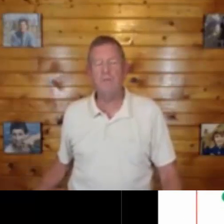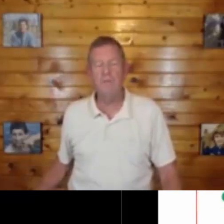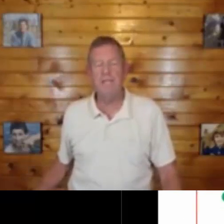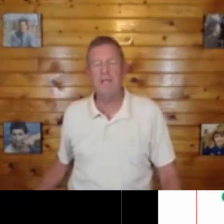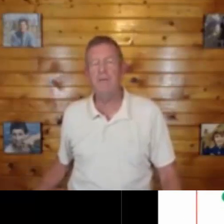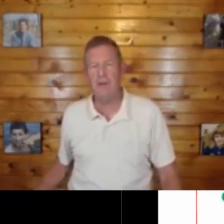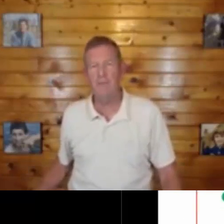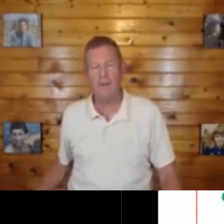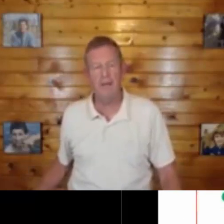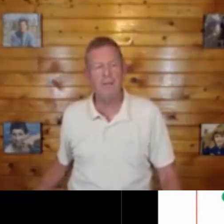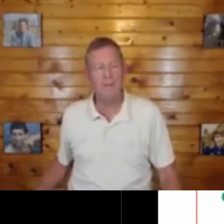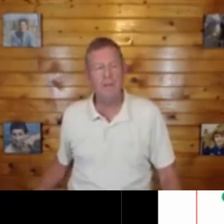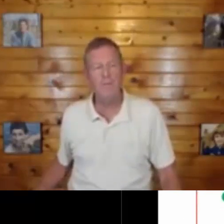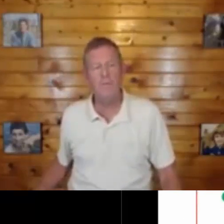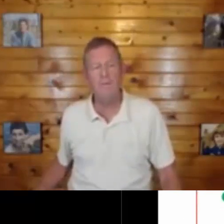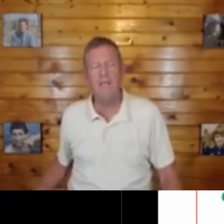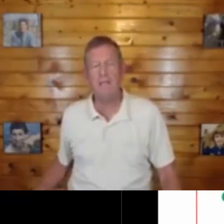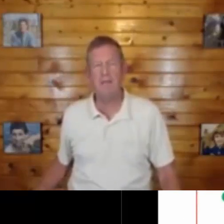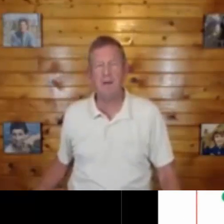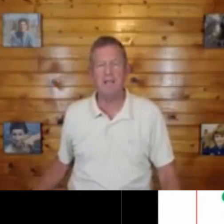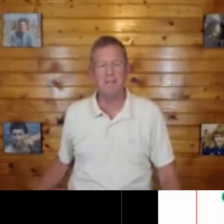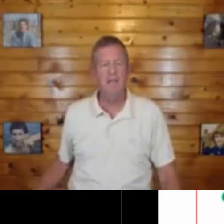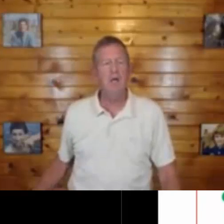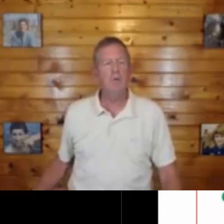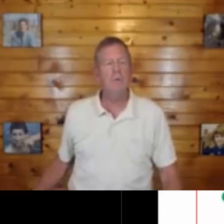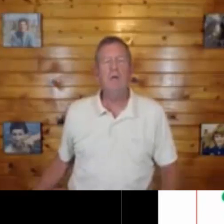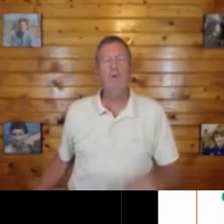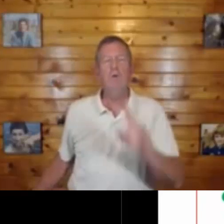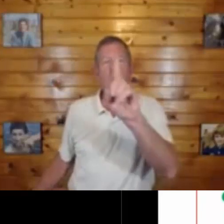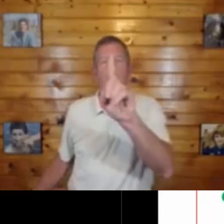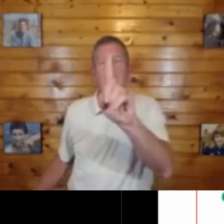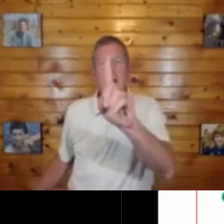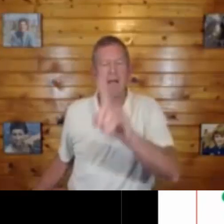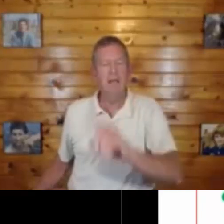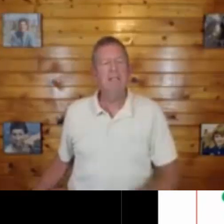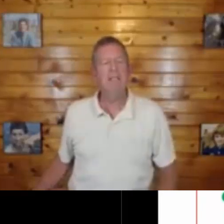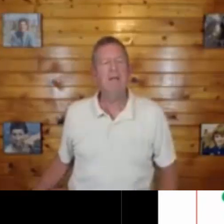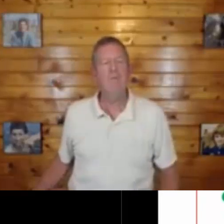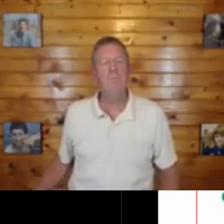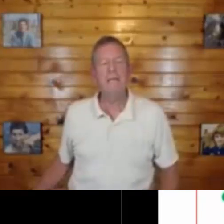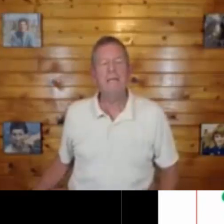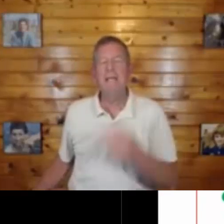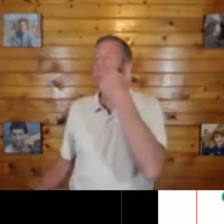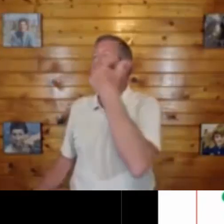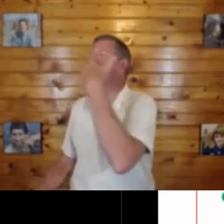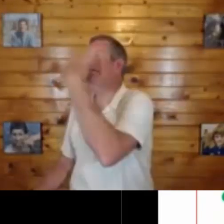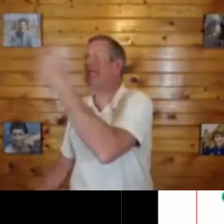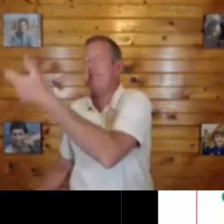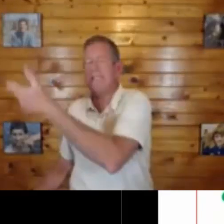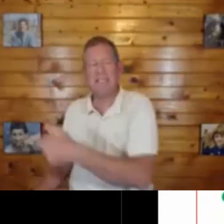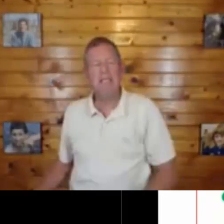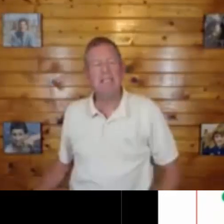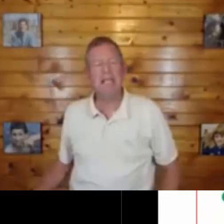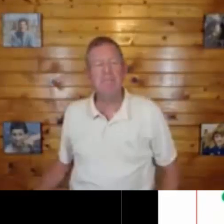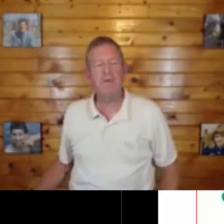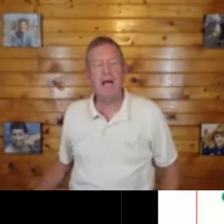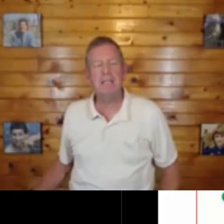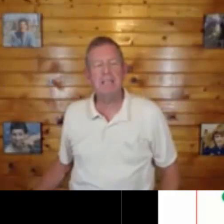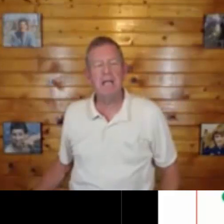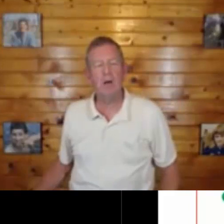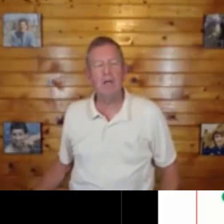je vais vous aider avec le vocabulaire, mais j'aimerais que vous formiez les phrases. Donc, numéro 1, s'il vous plaît, dites